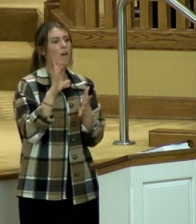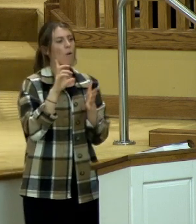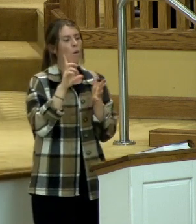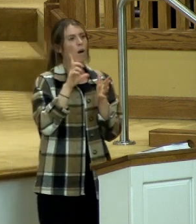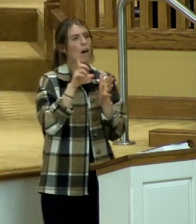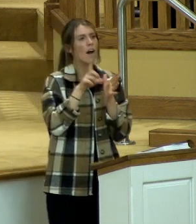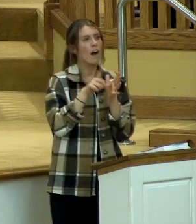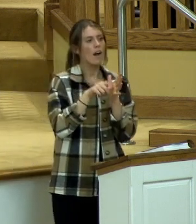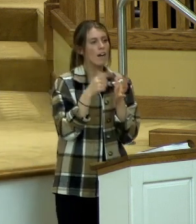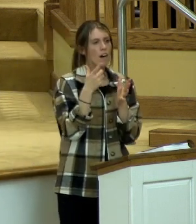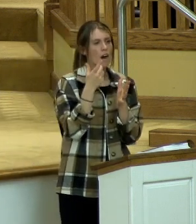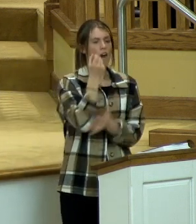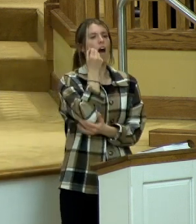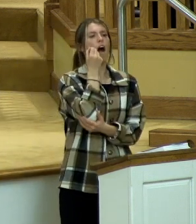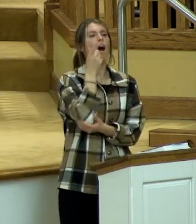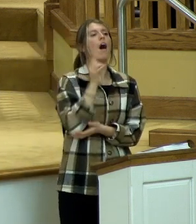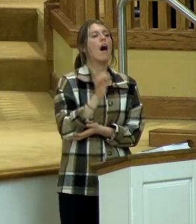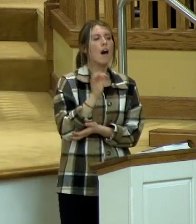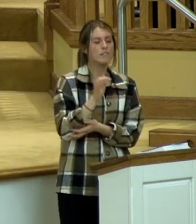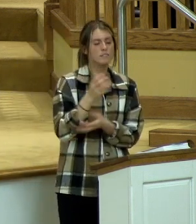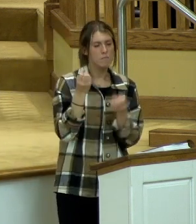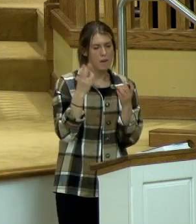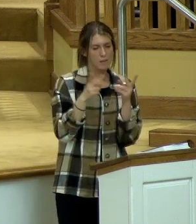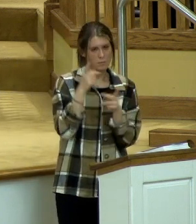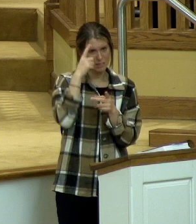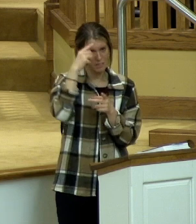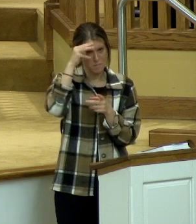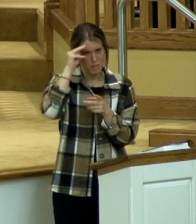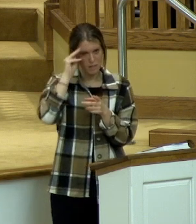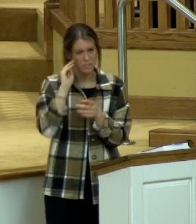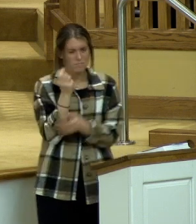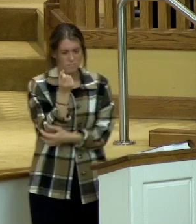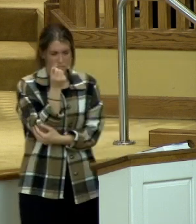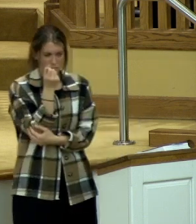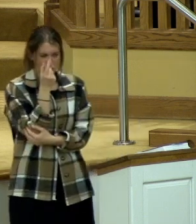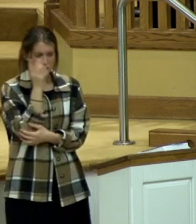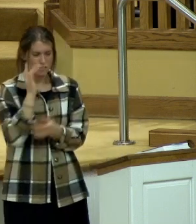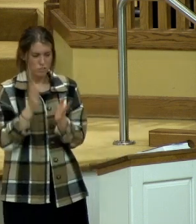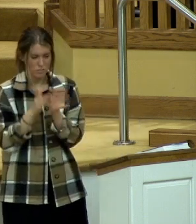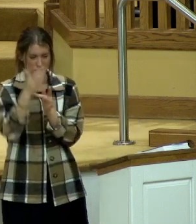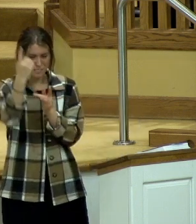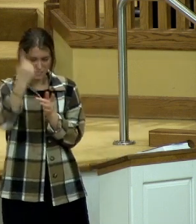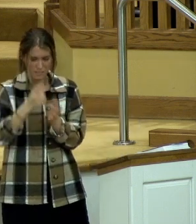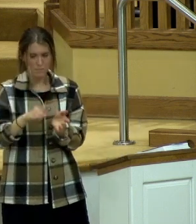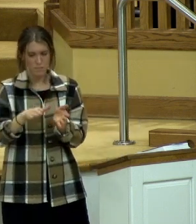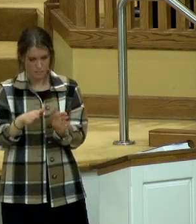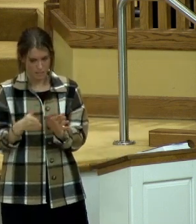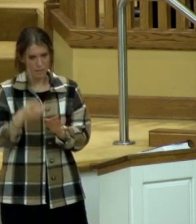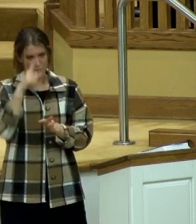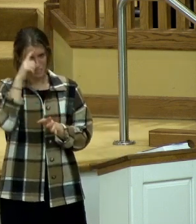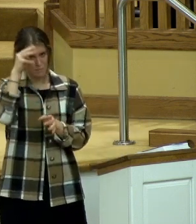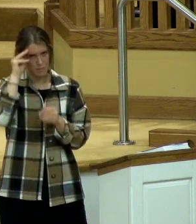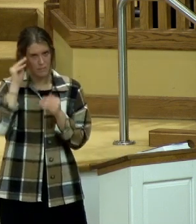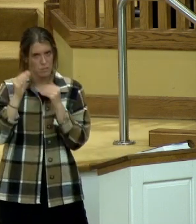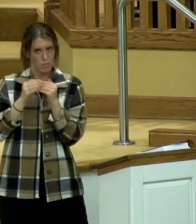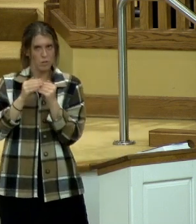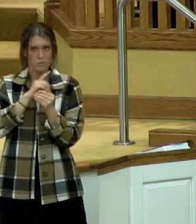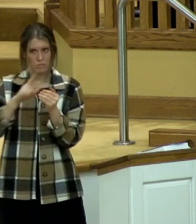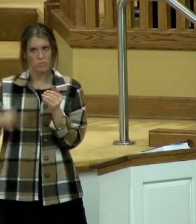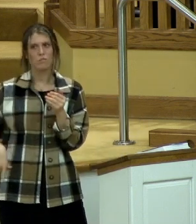for them to even catch on. But many, many scholars believe Mary had insight to that. She may have had insight just because of how close she was to the Lord.